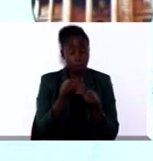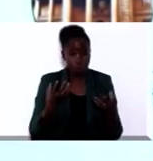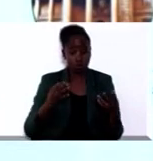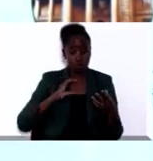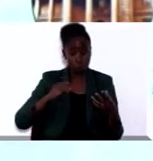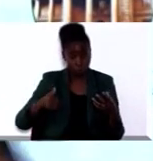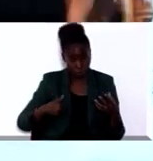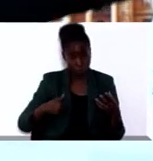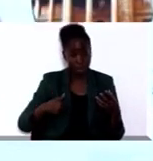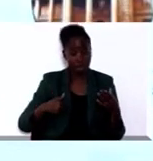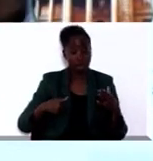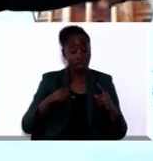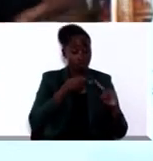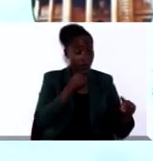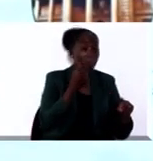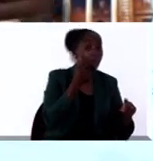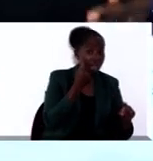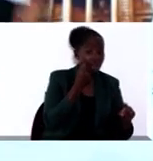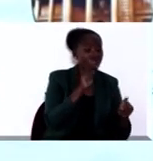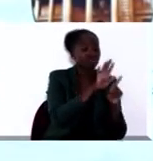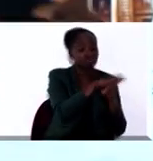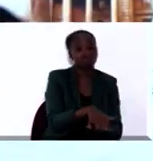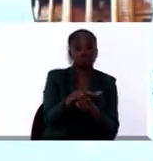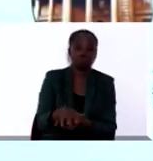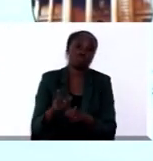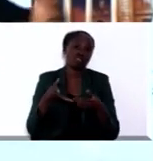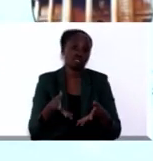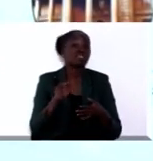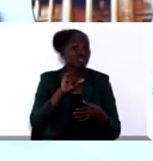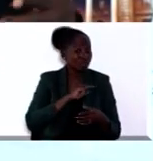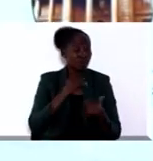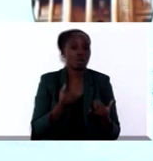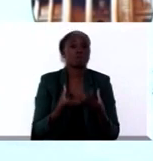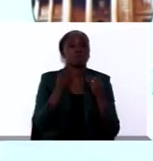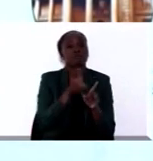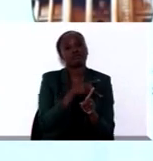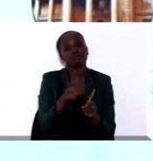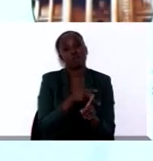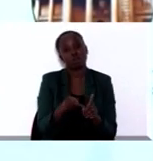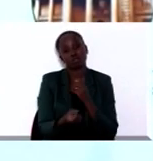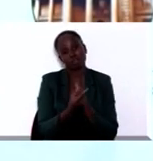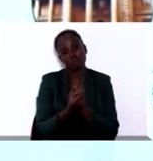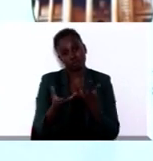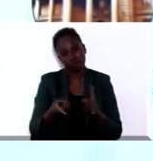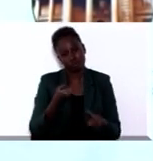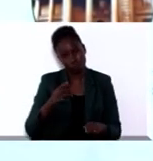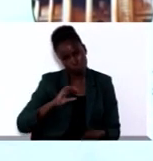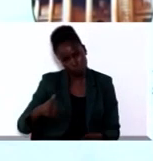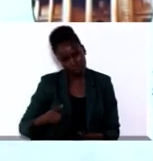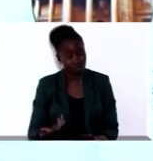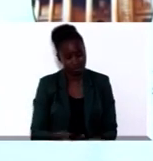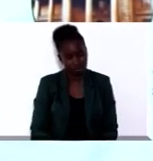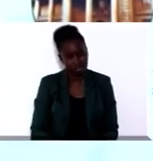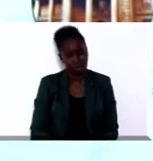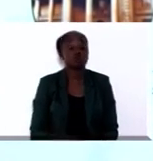by men is the underlying reason for us to have violence perpetrated against women.